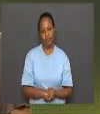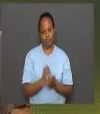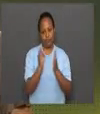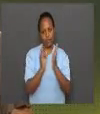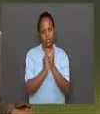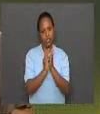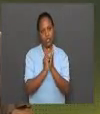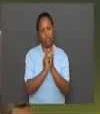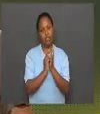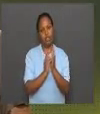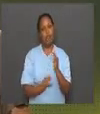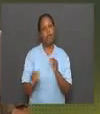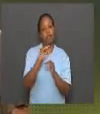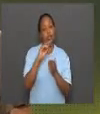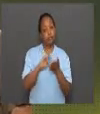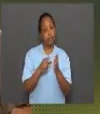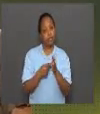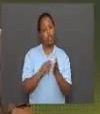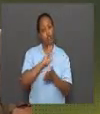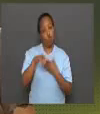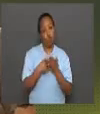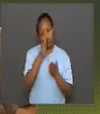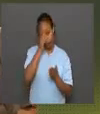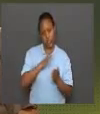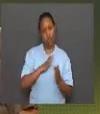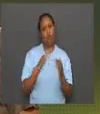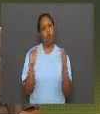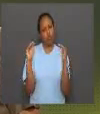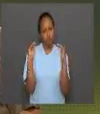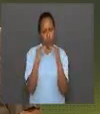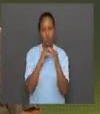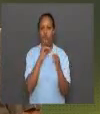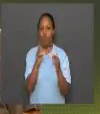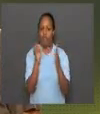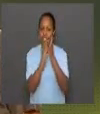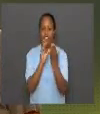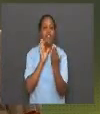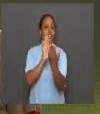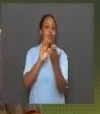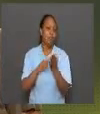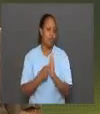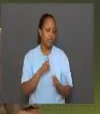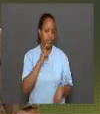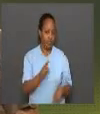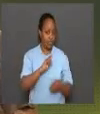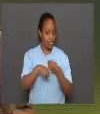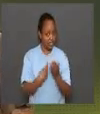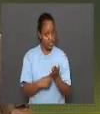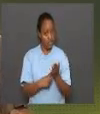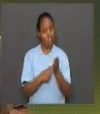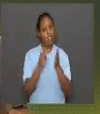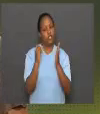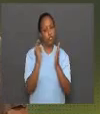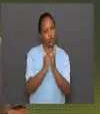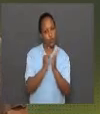law means that everyone is equal under the law. Therefore, laws do